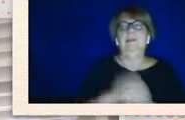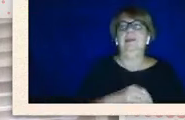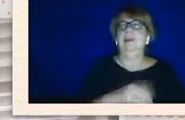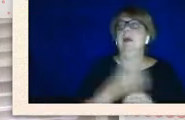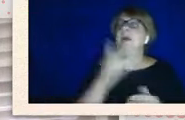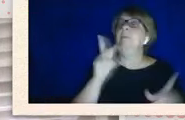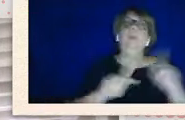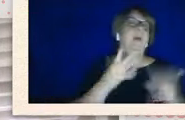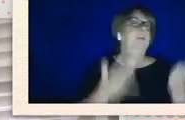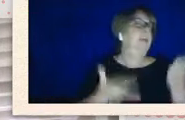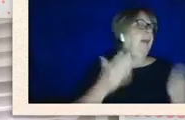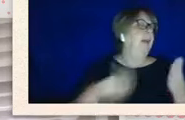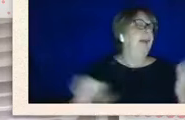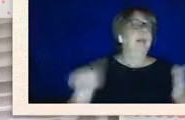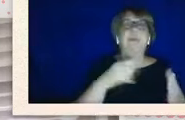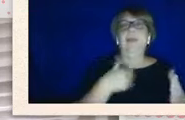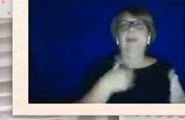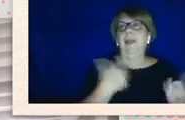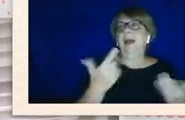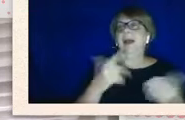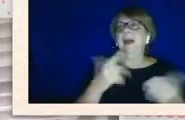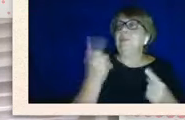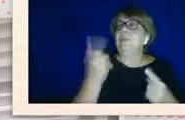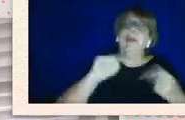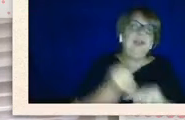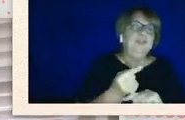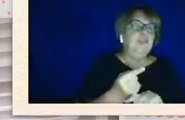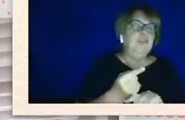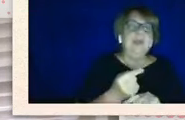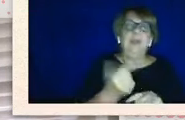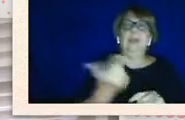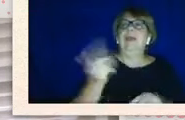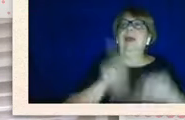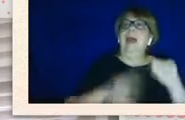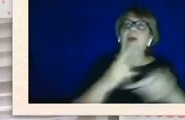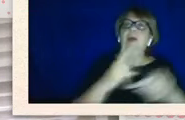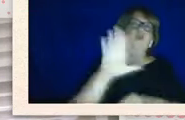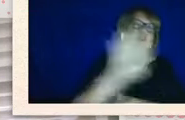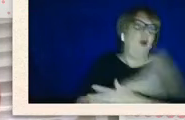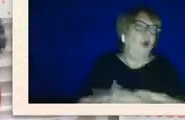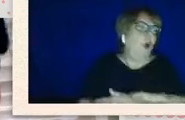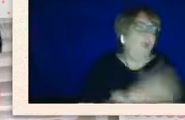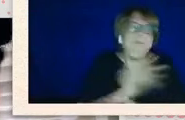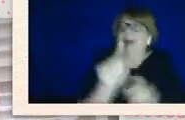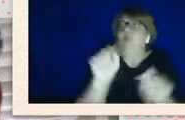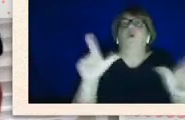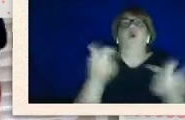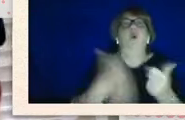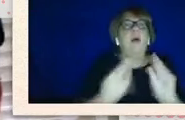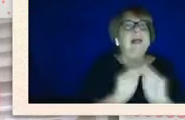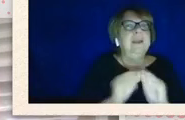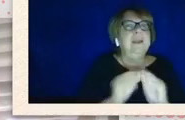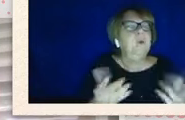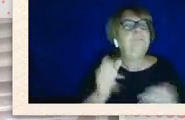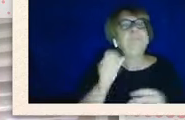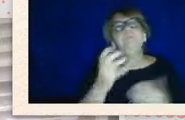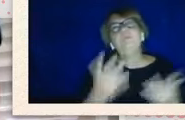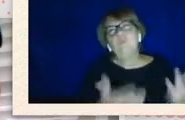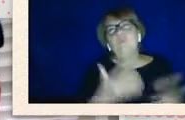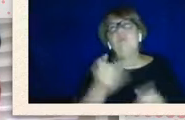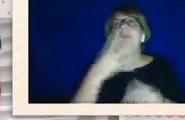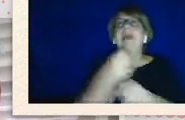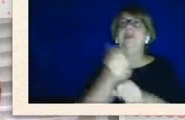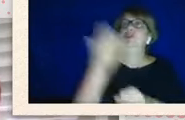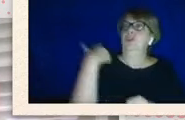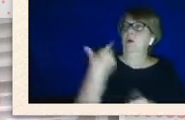a disabling injury that doesn't allow them to use their arms anymore at all. And so years ago, that was actually a really